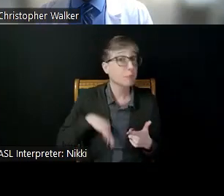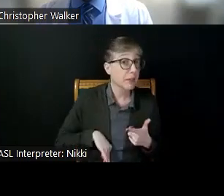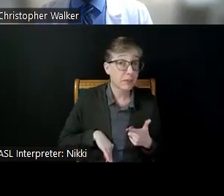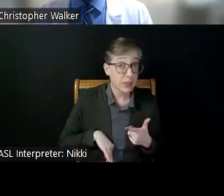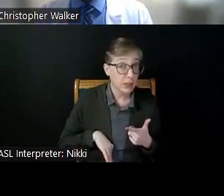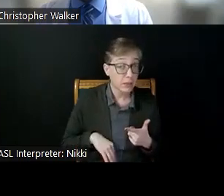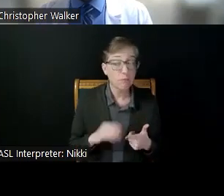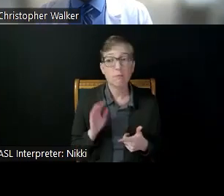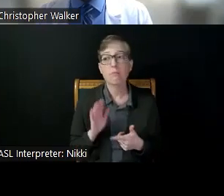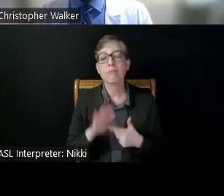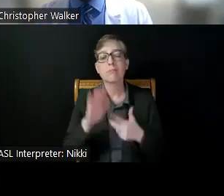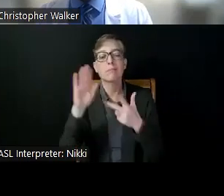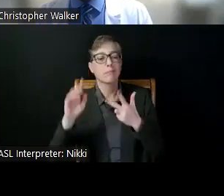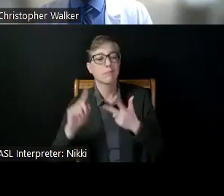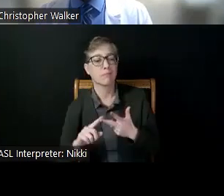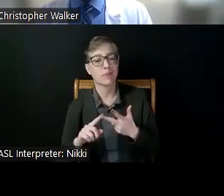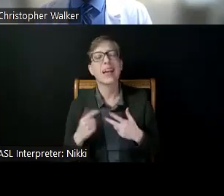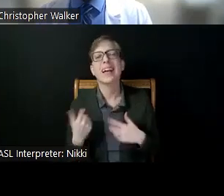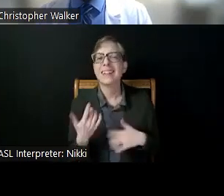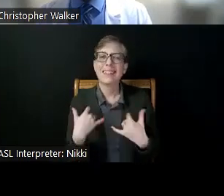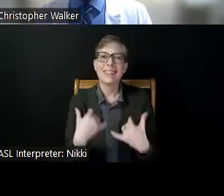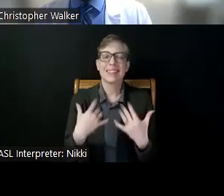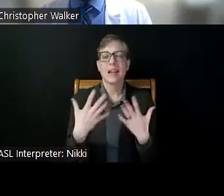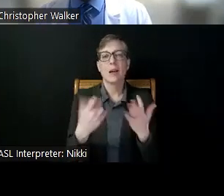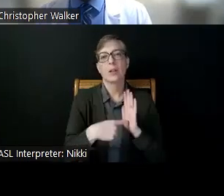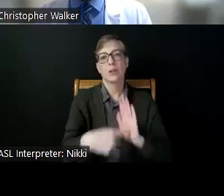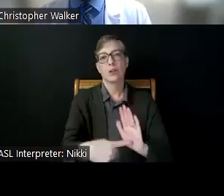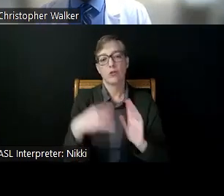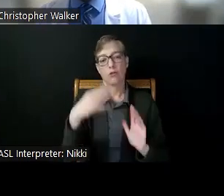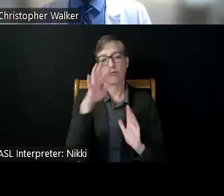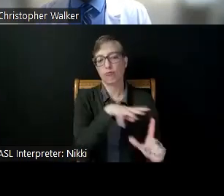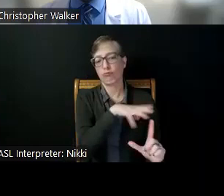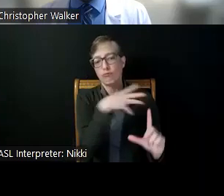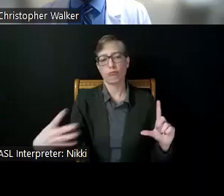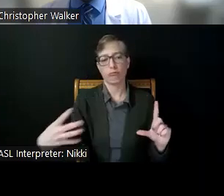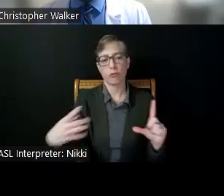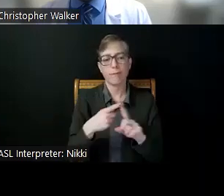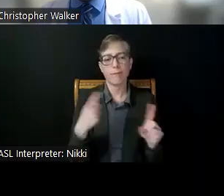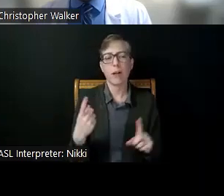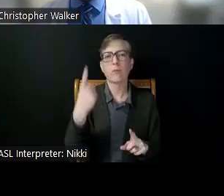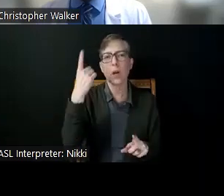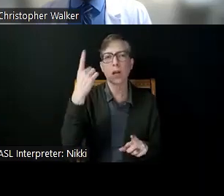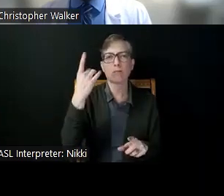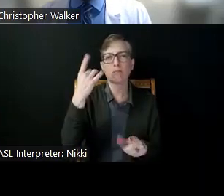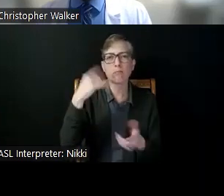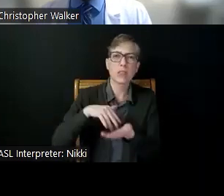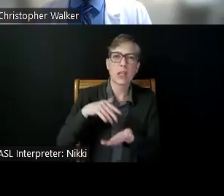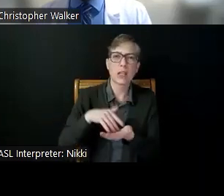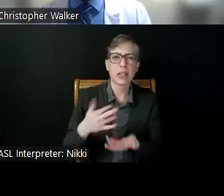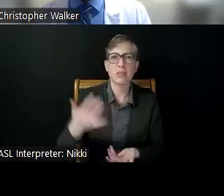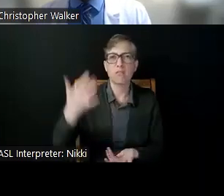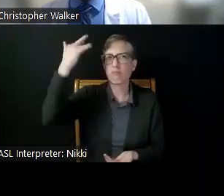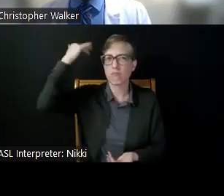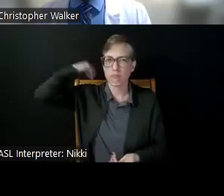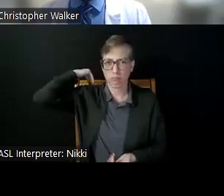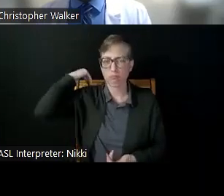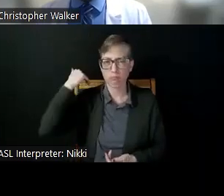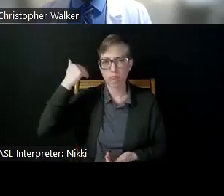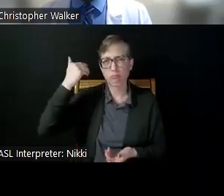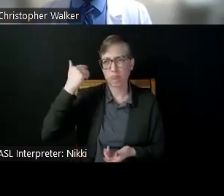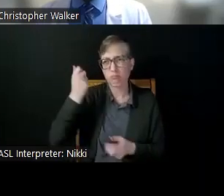want to show this chart here. This is a chart from a study that was performed some years ago. And this study